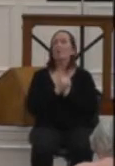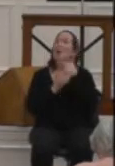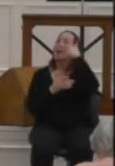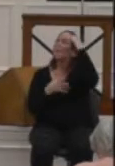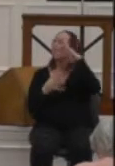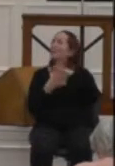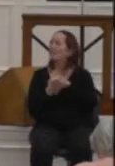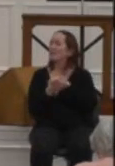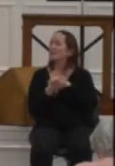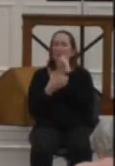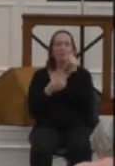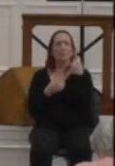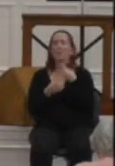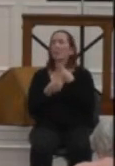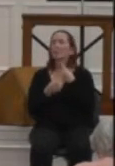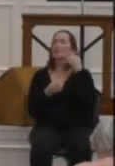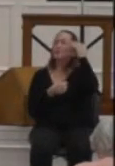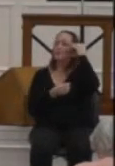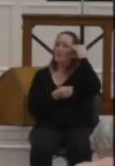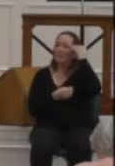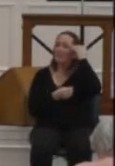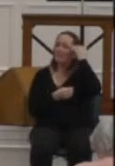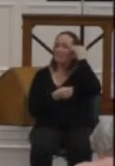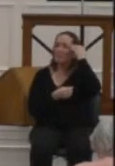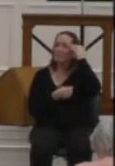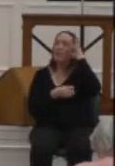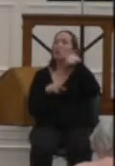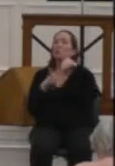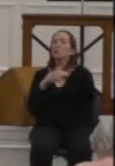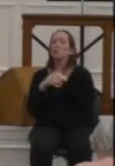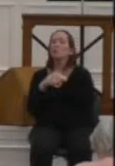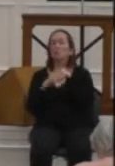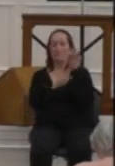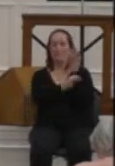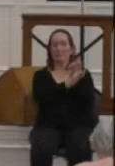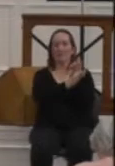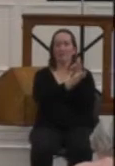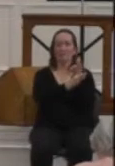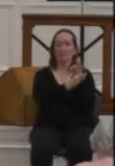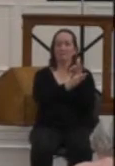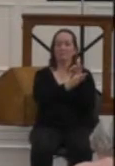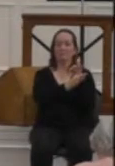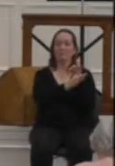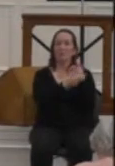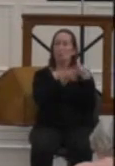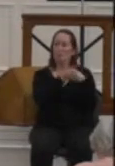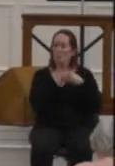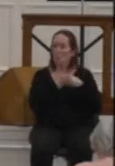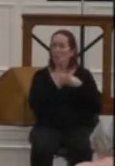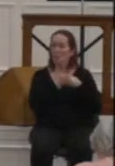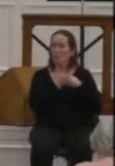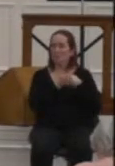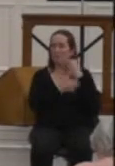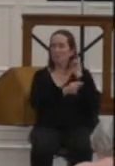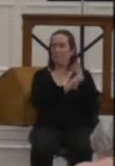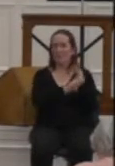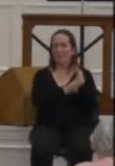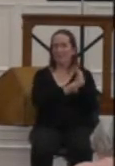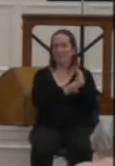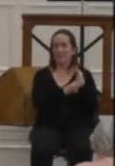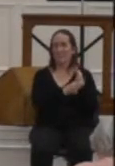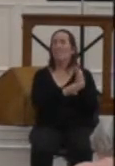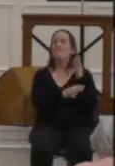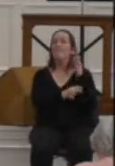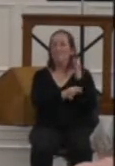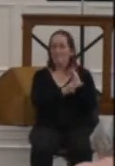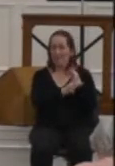Belief is not just knowledge. It includes faith. It requires faith. Faith